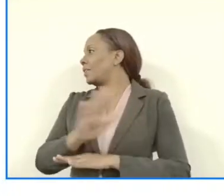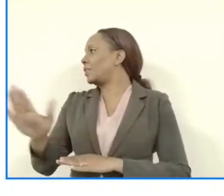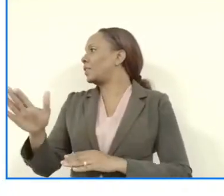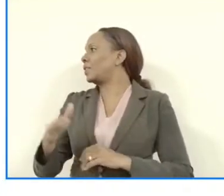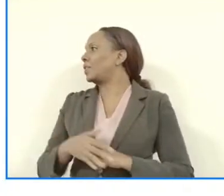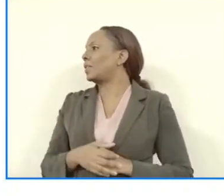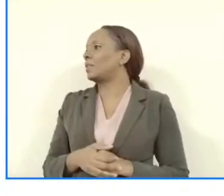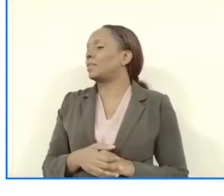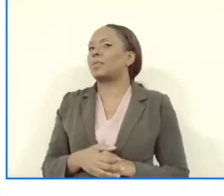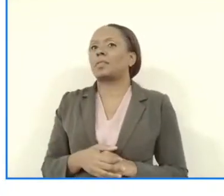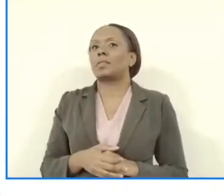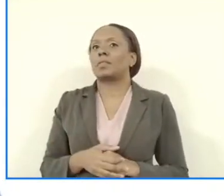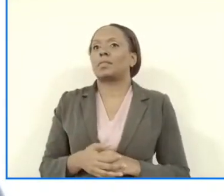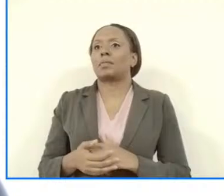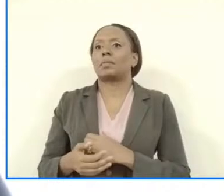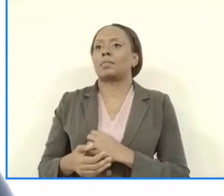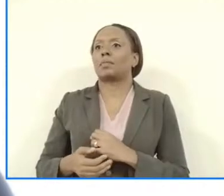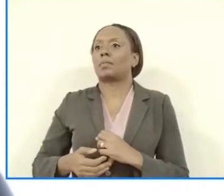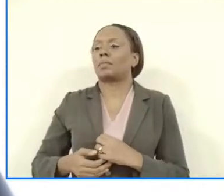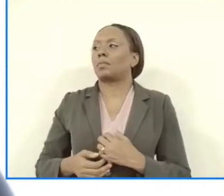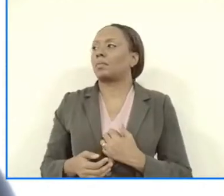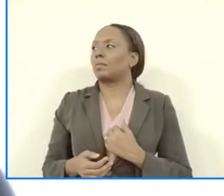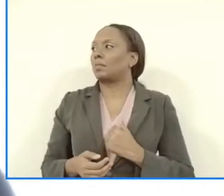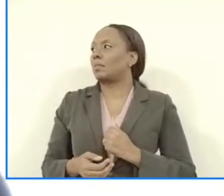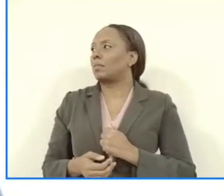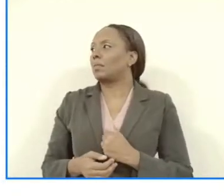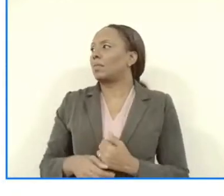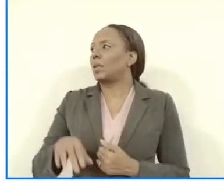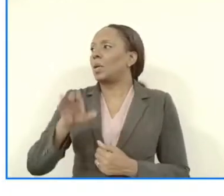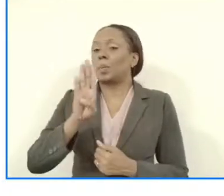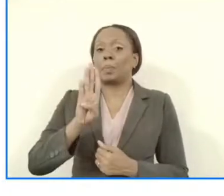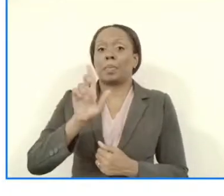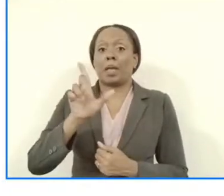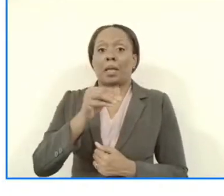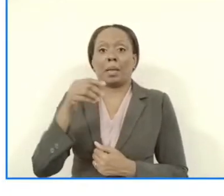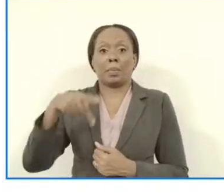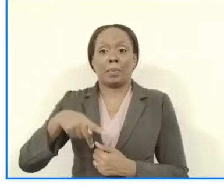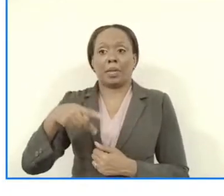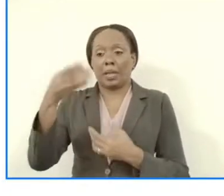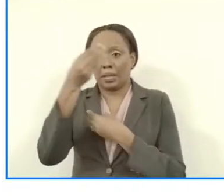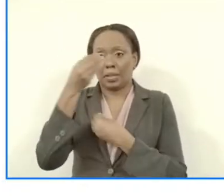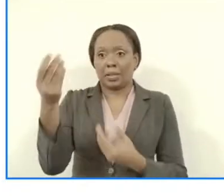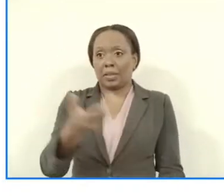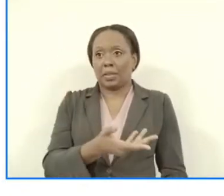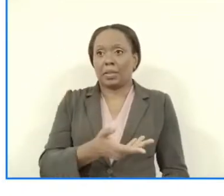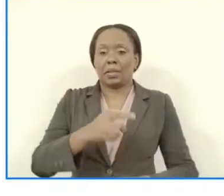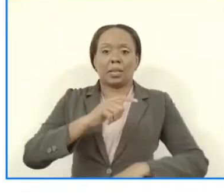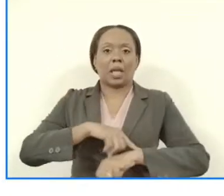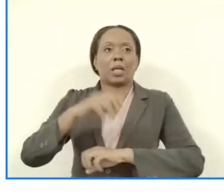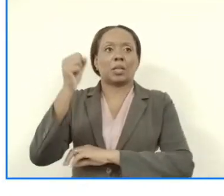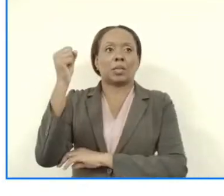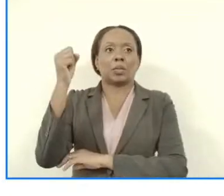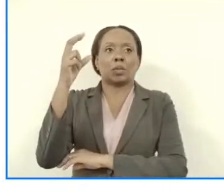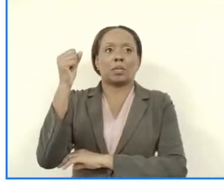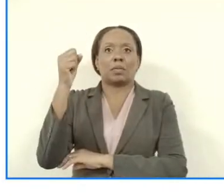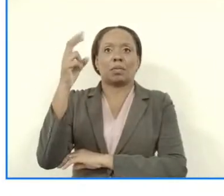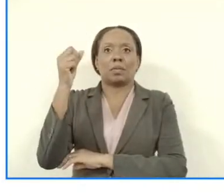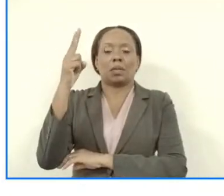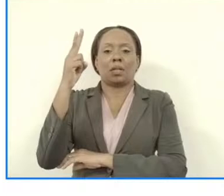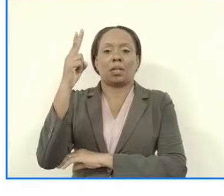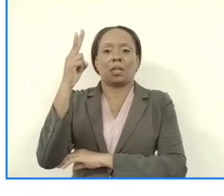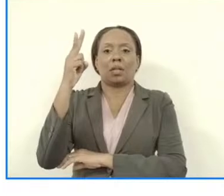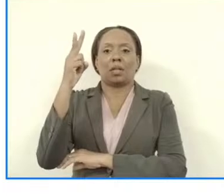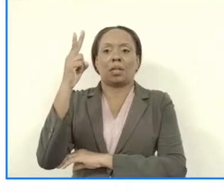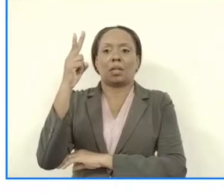So from Barbados, Leighton Powers, our update as of 12 noon today,